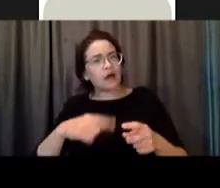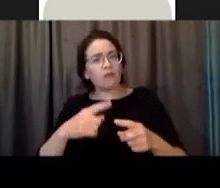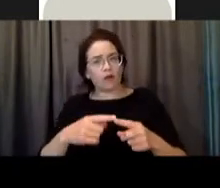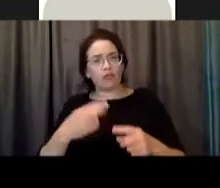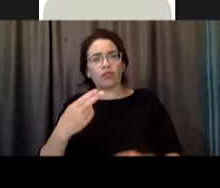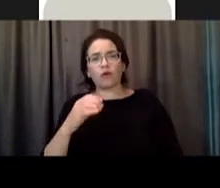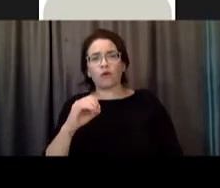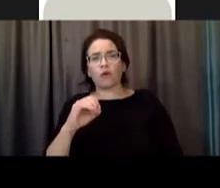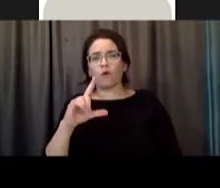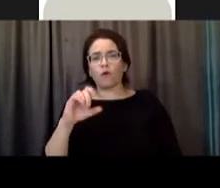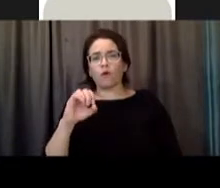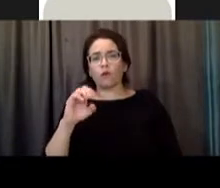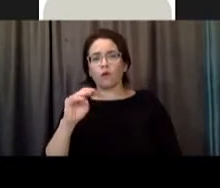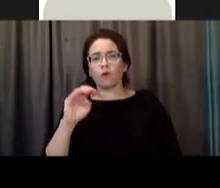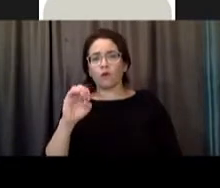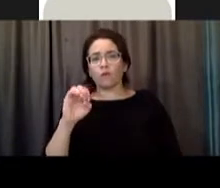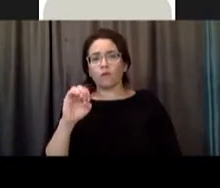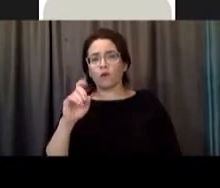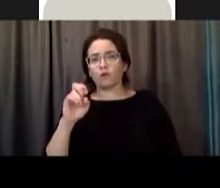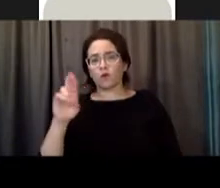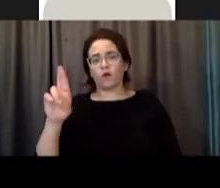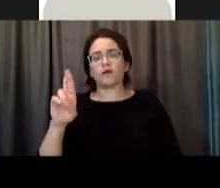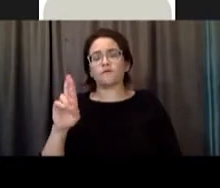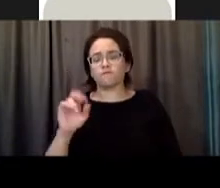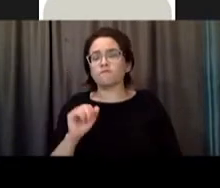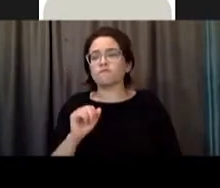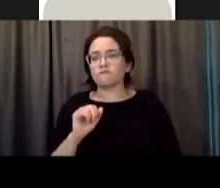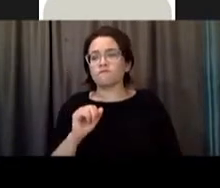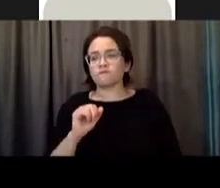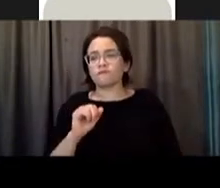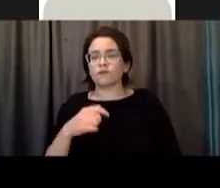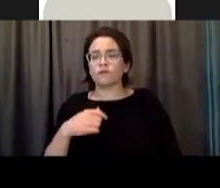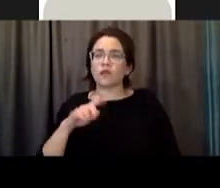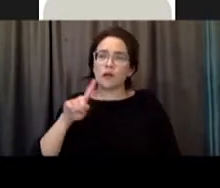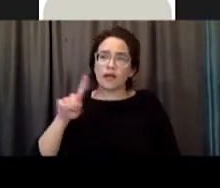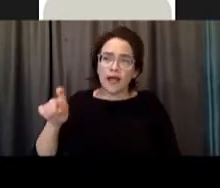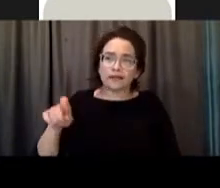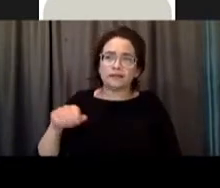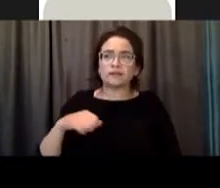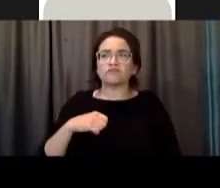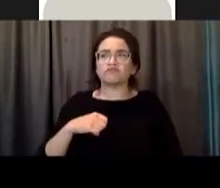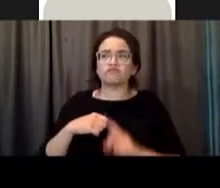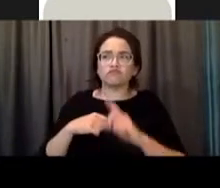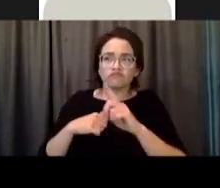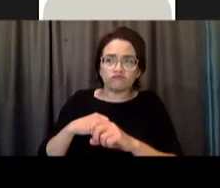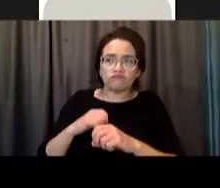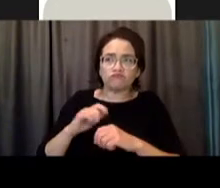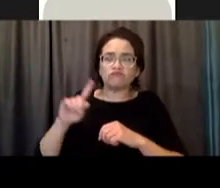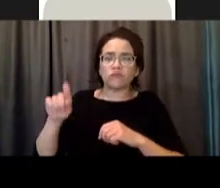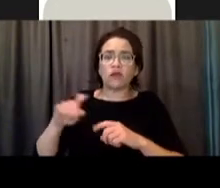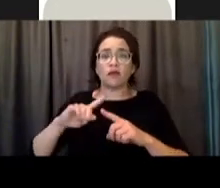to feel satisfied that I'd heard everything she had to say. But every conversation about Holodomor was short.